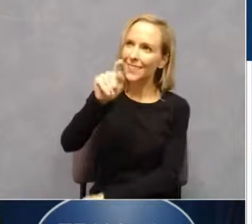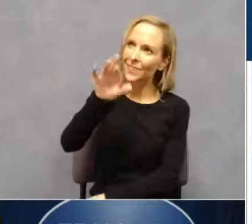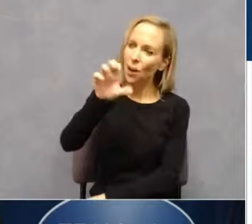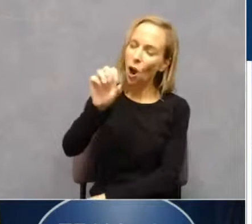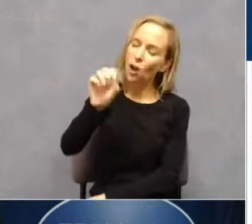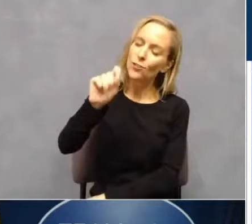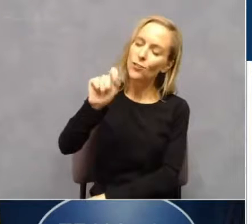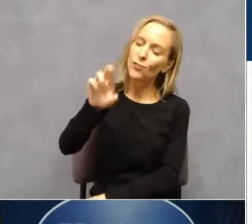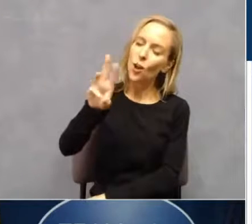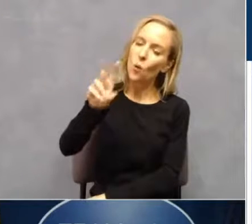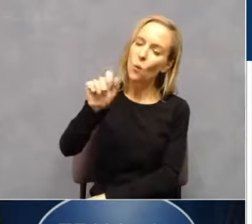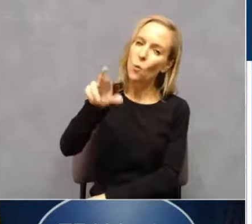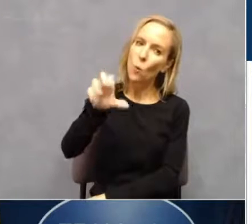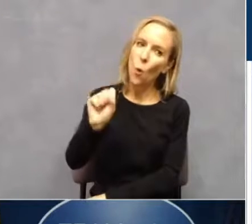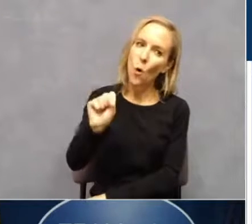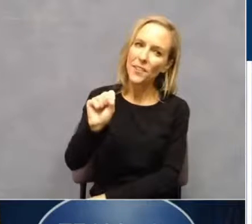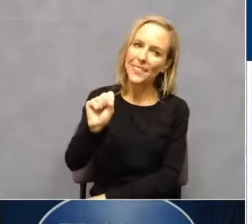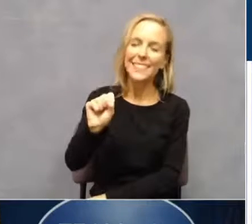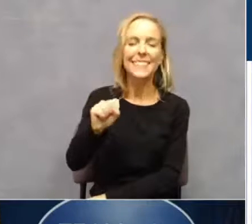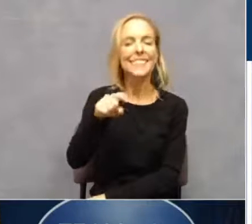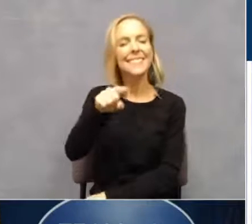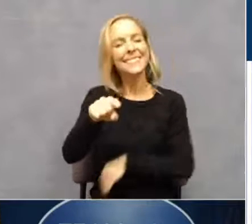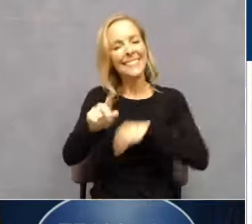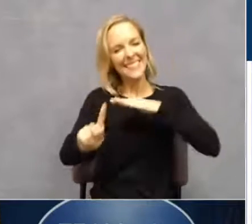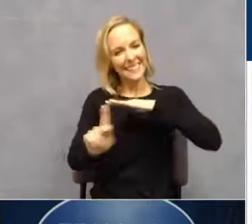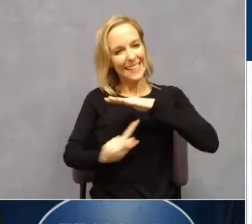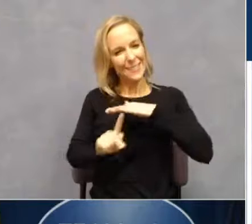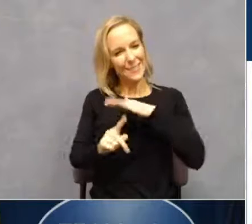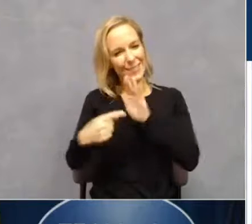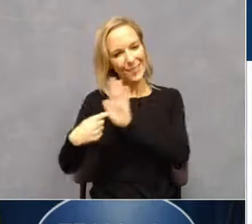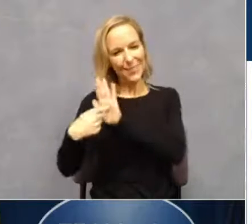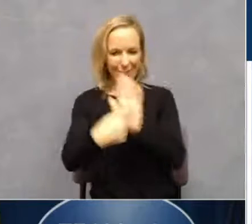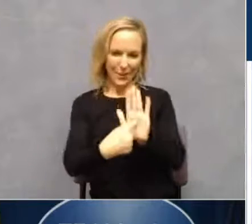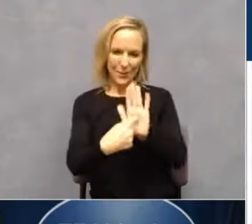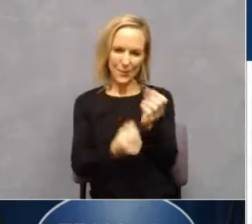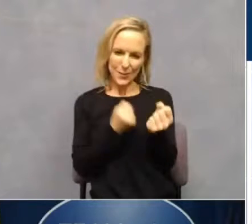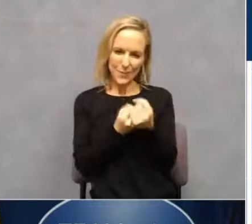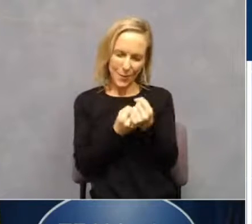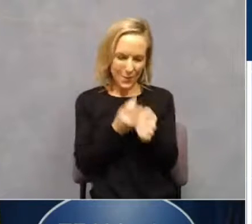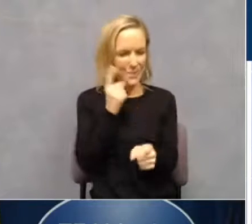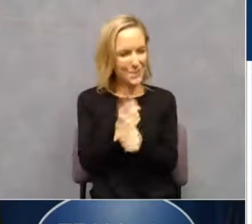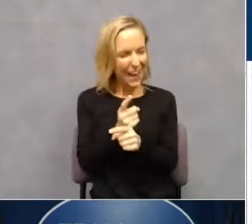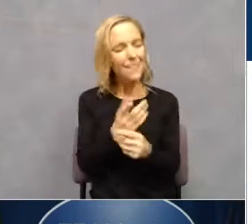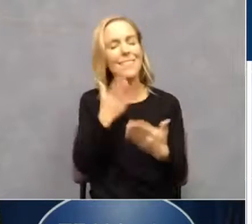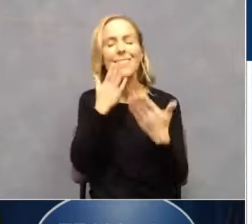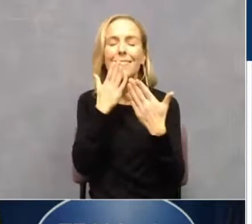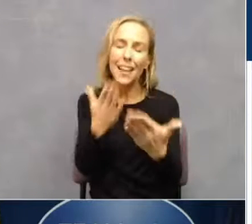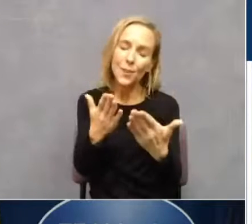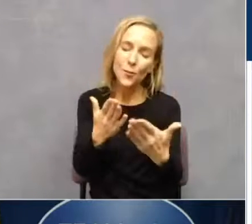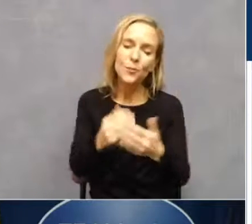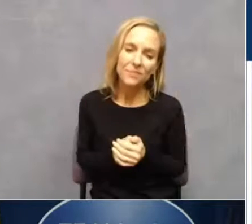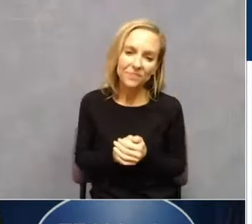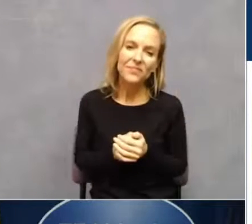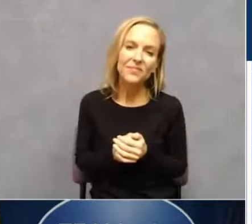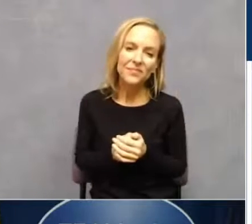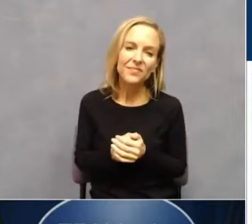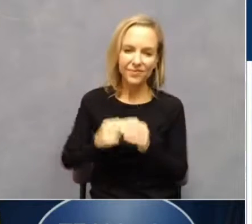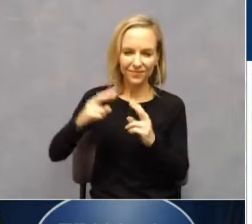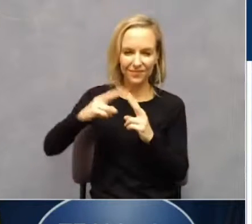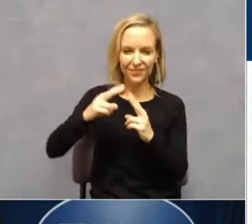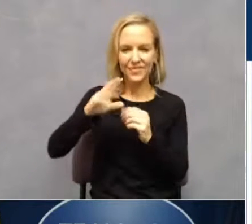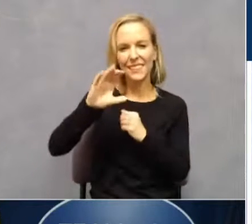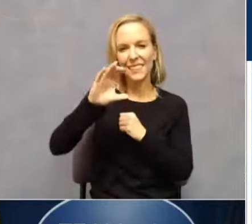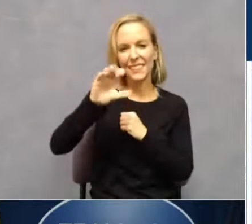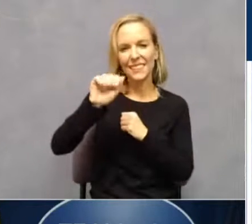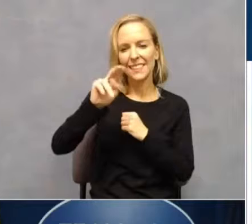little kindergartners are showing their support there by doing it the right way. So we thank you to Candace Young,